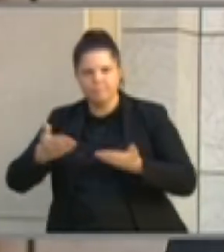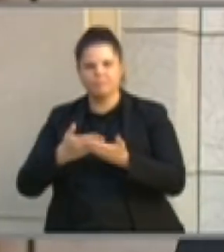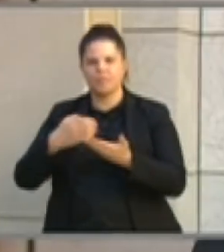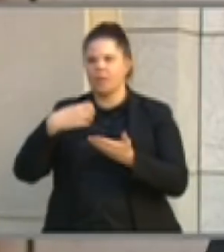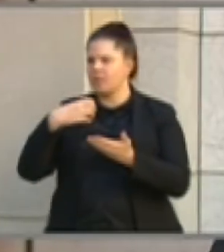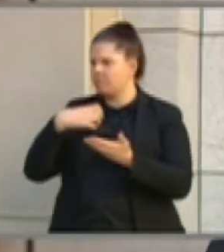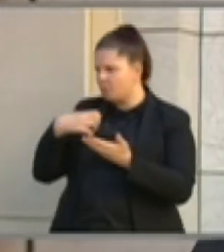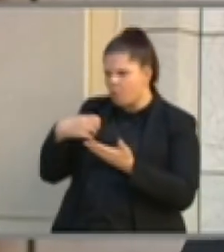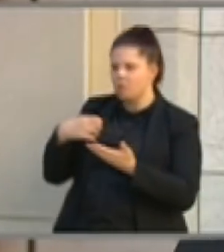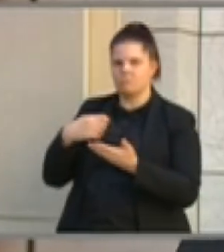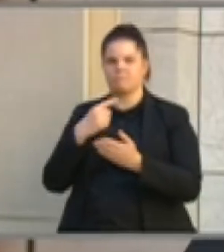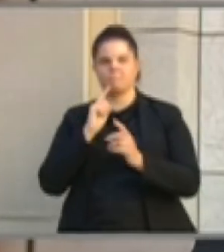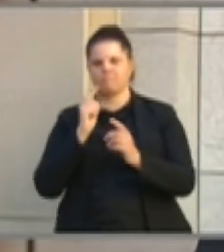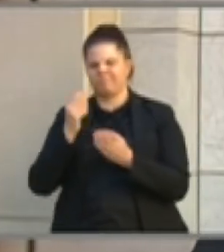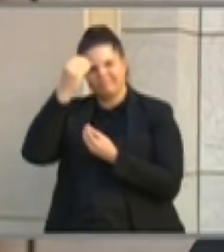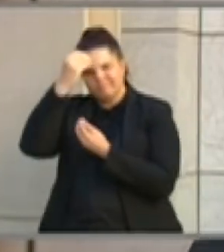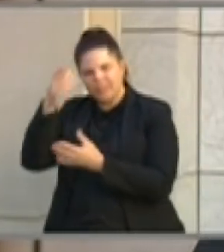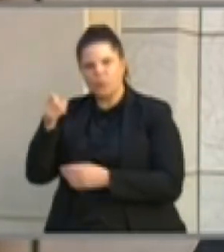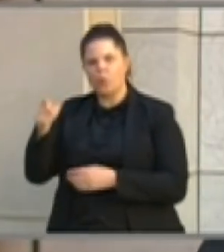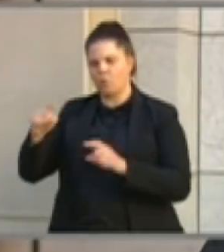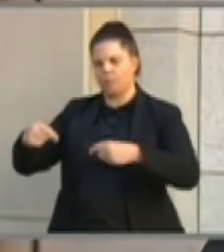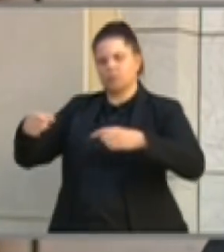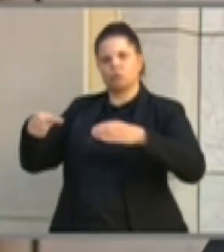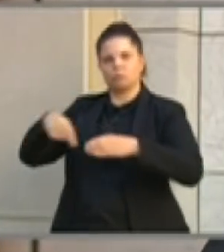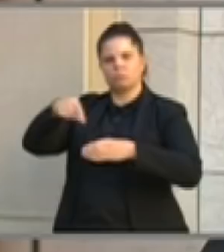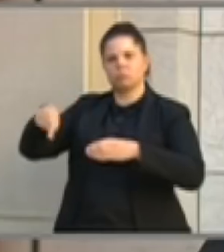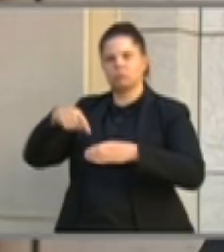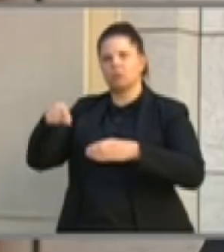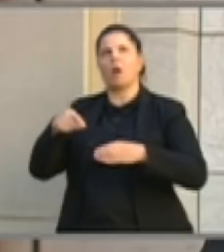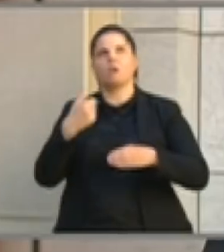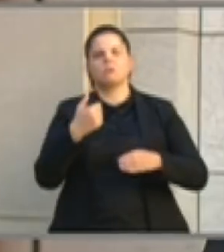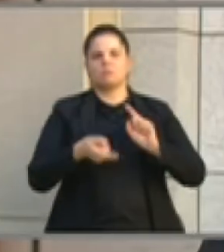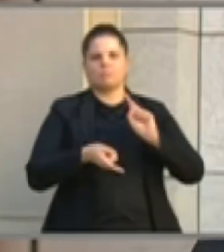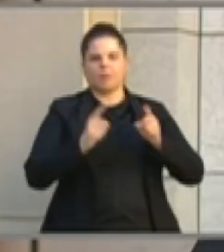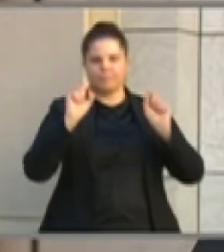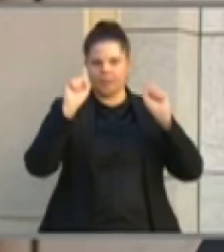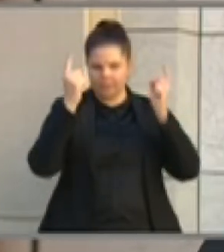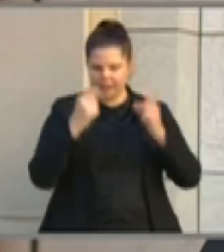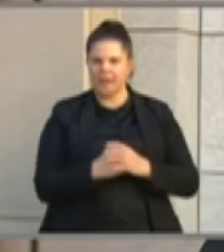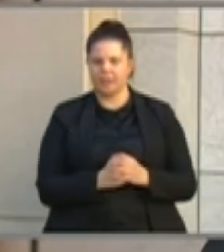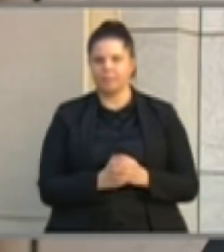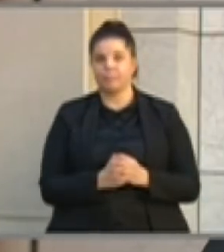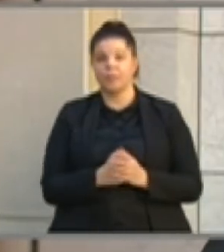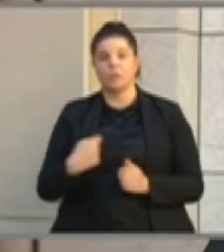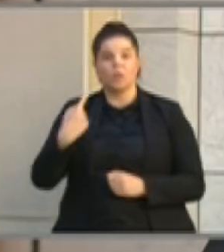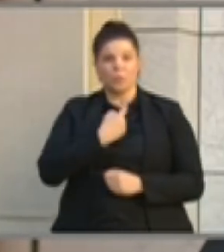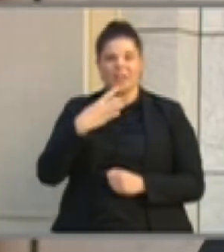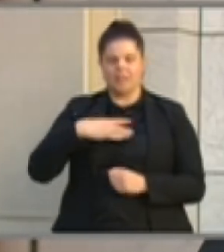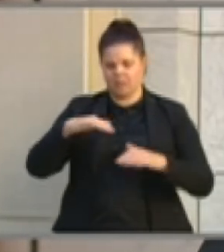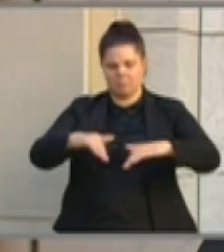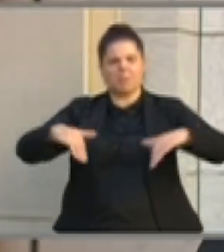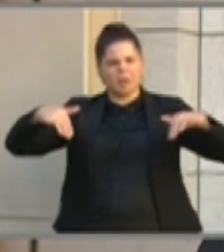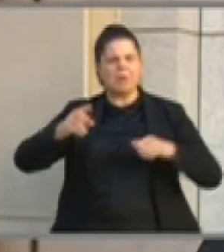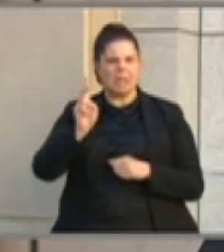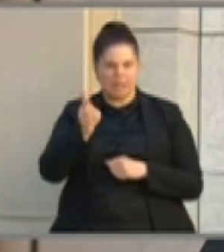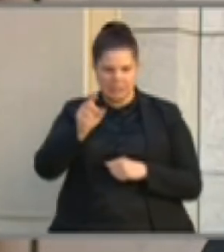briefings from our officials to the opposition so they can understand these measures. We will be having to recall Parliament. I discussed that